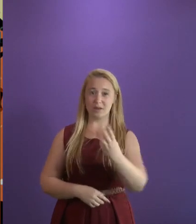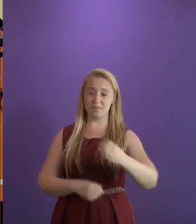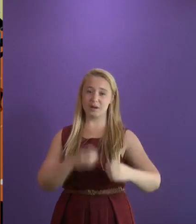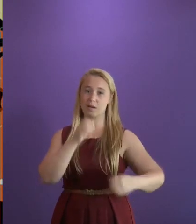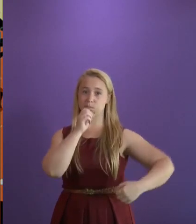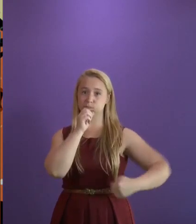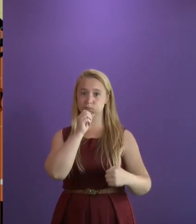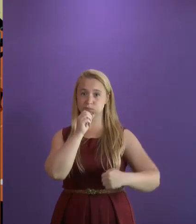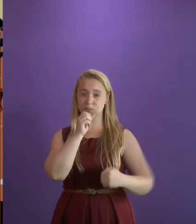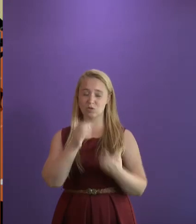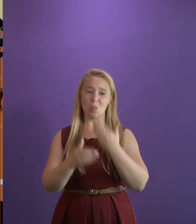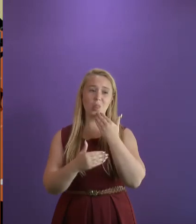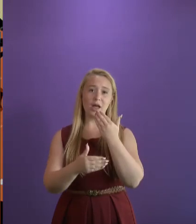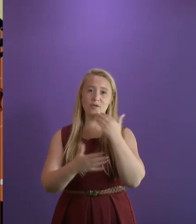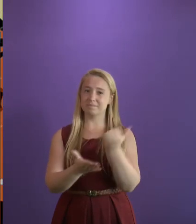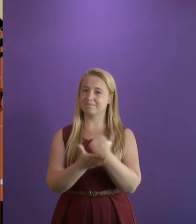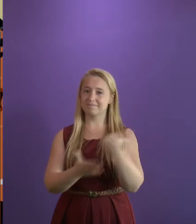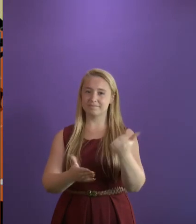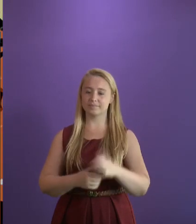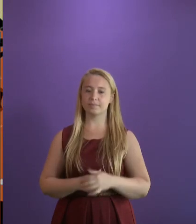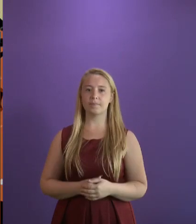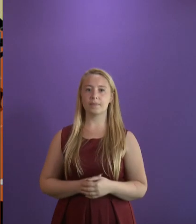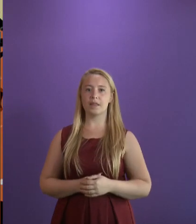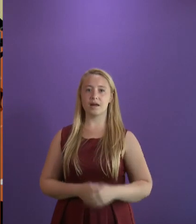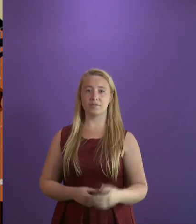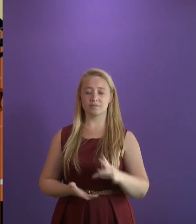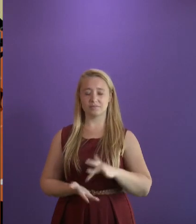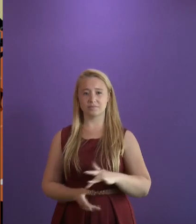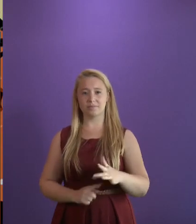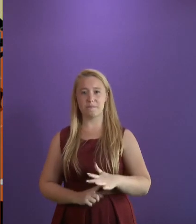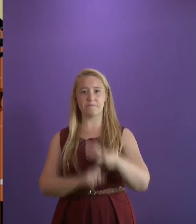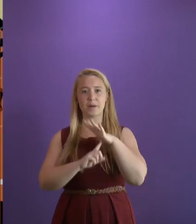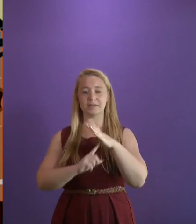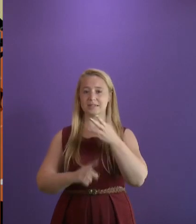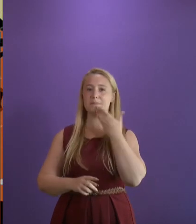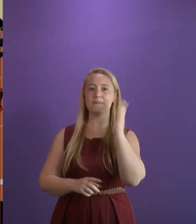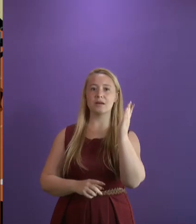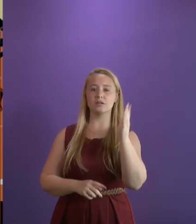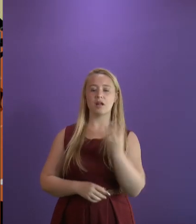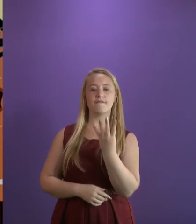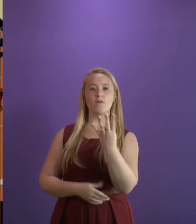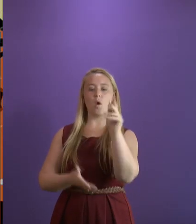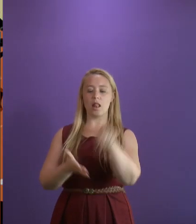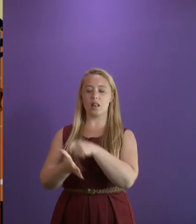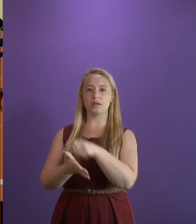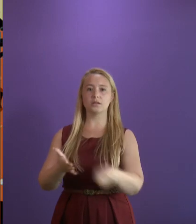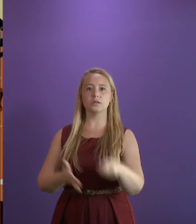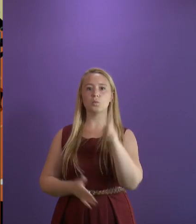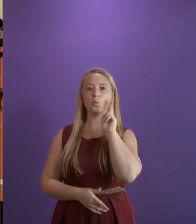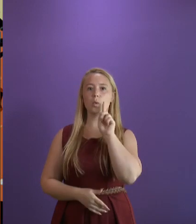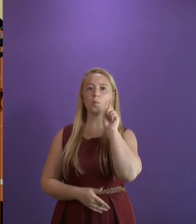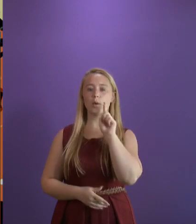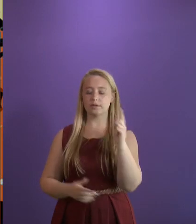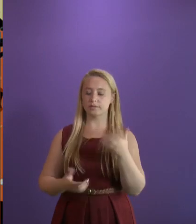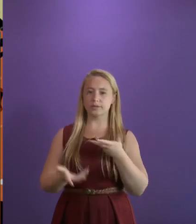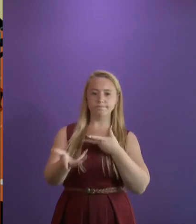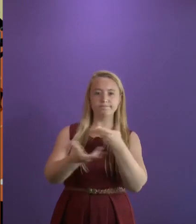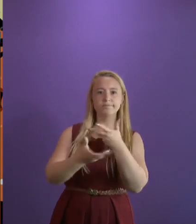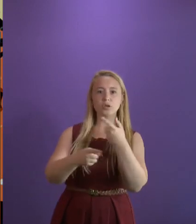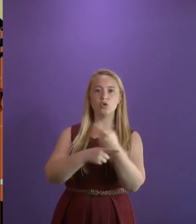have inspiring speakers, and we have 4 elected women who will join us for a question and answer session about getting involved in